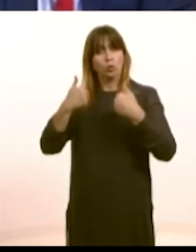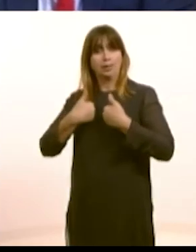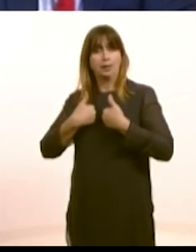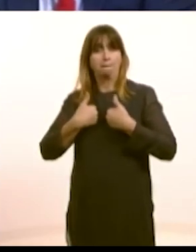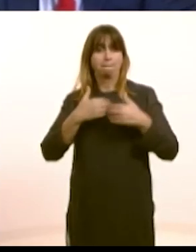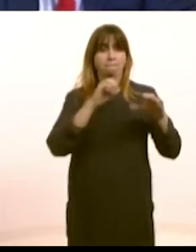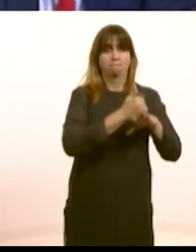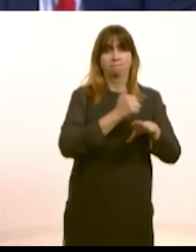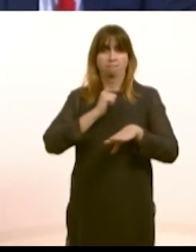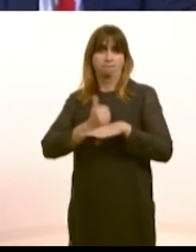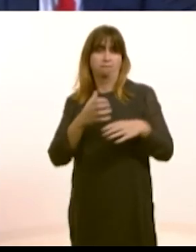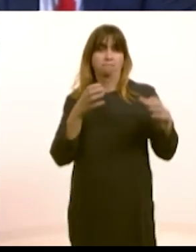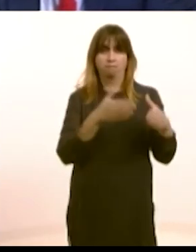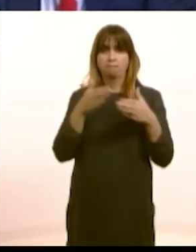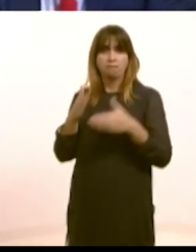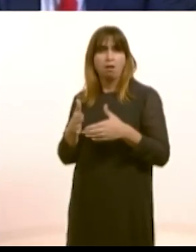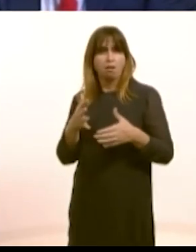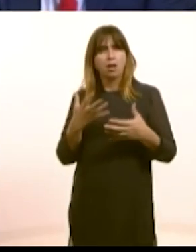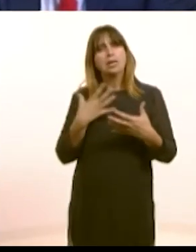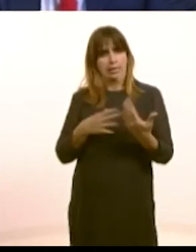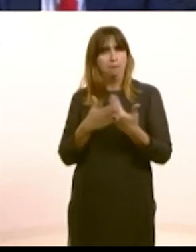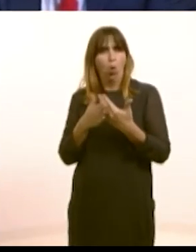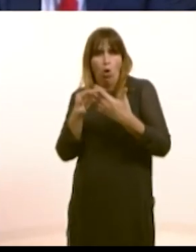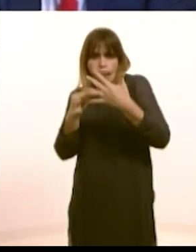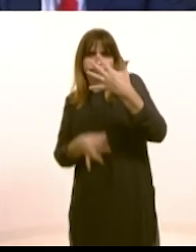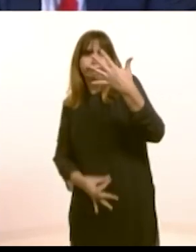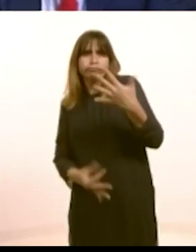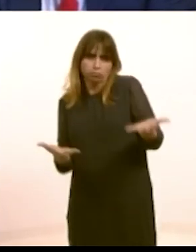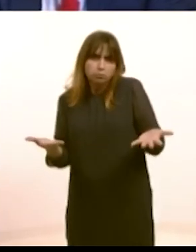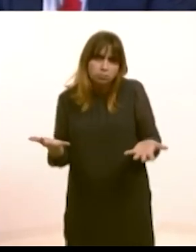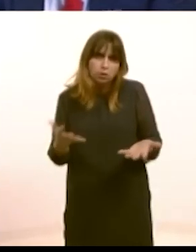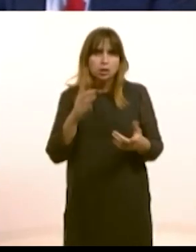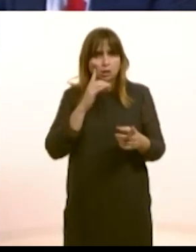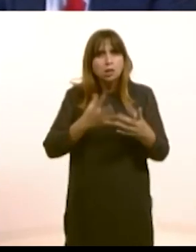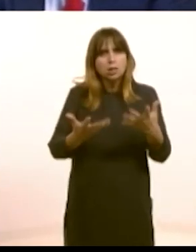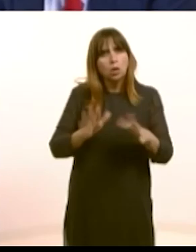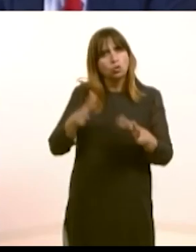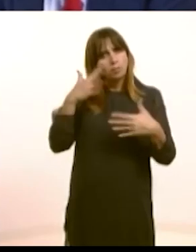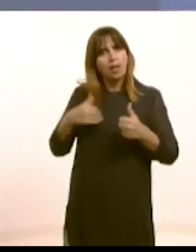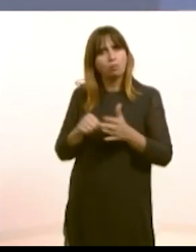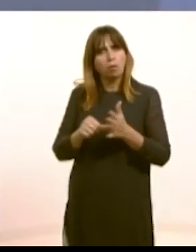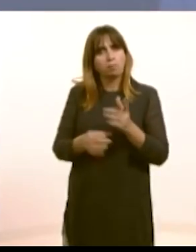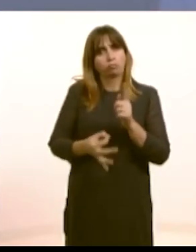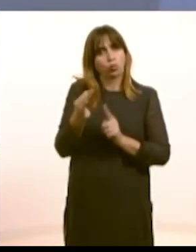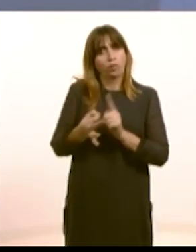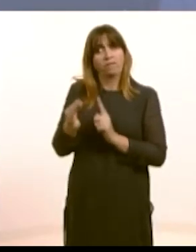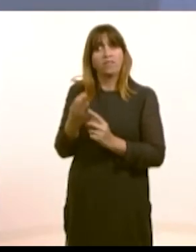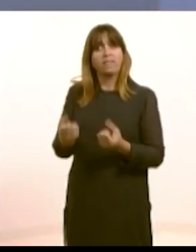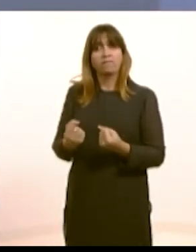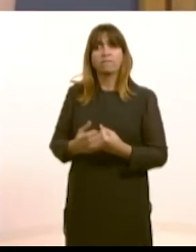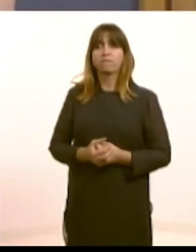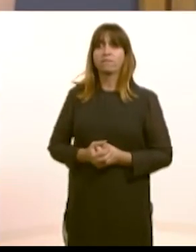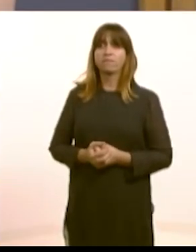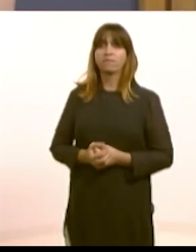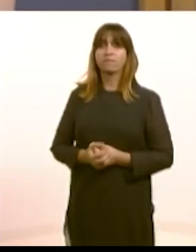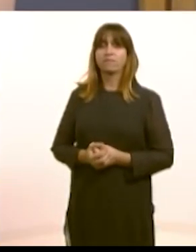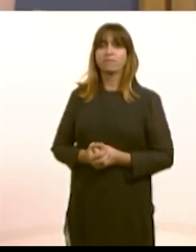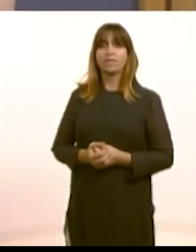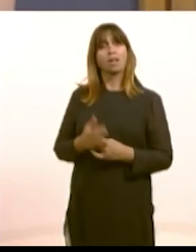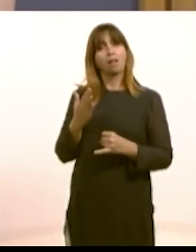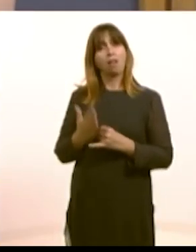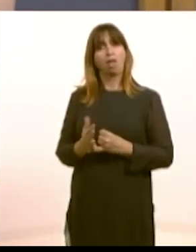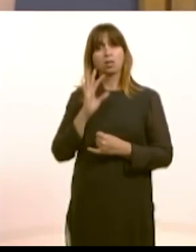established across Wales. There's more to do, of course, but we are seeing real improvements for children with mental health problems. I can all our question. And